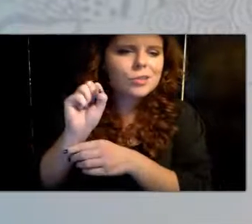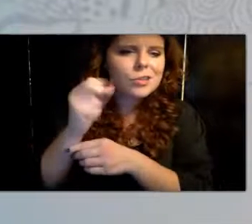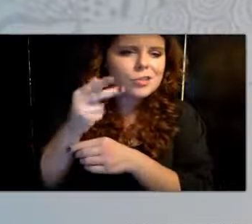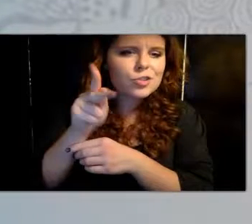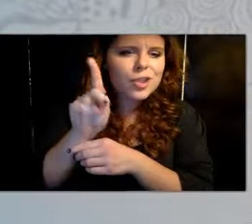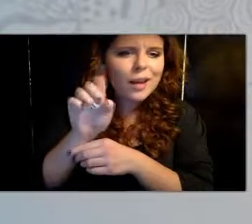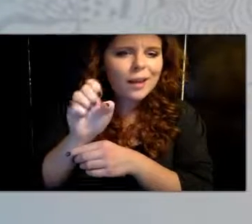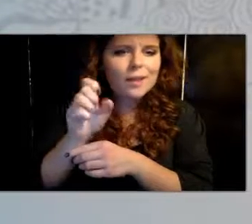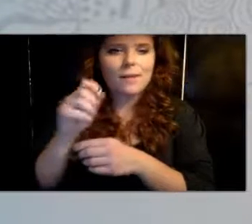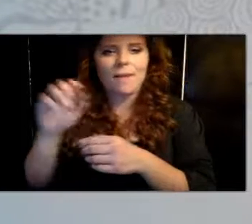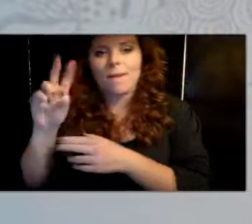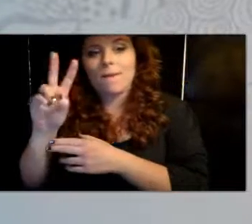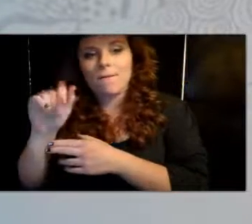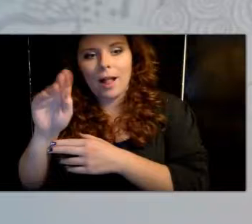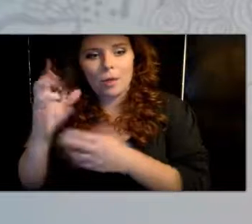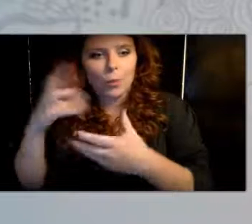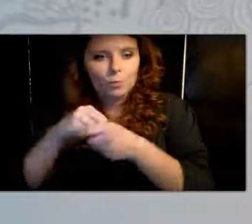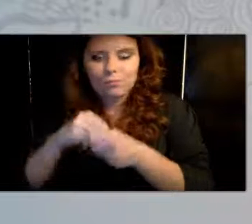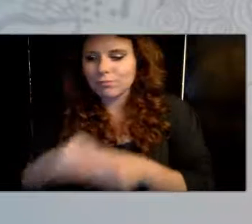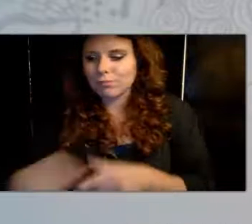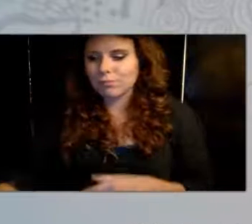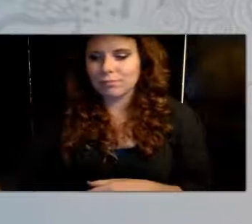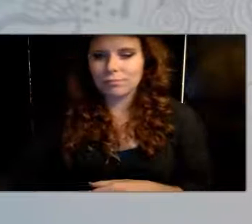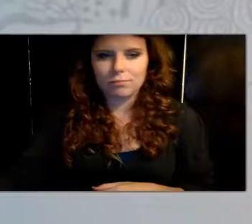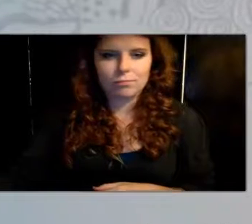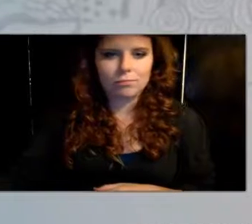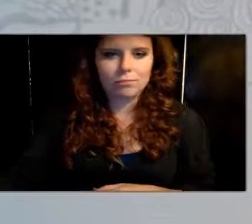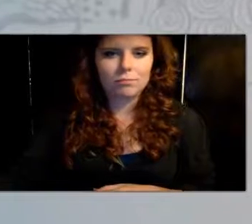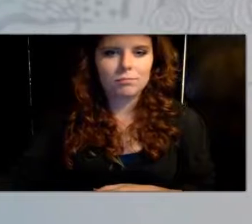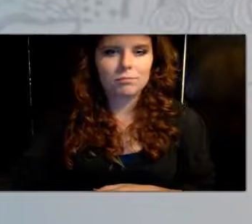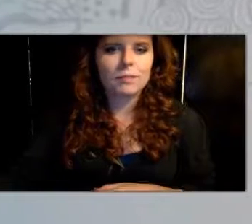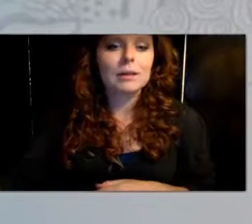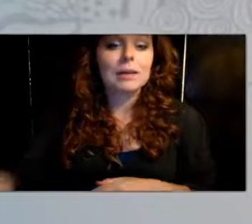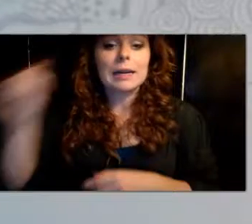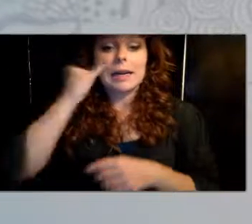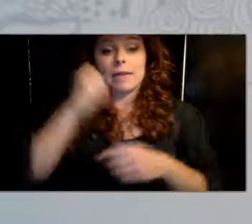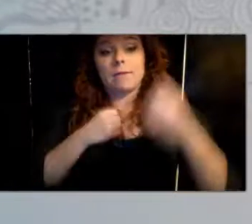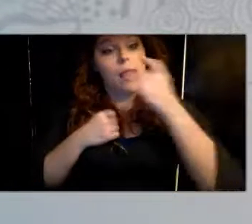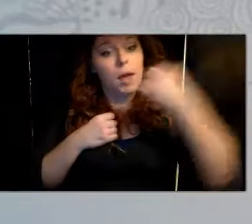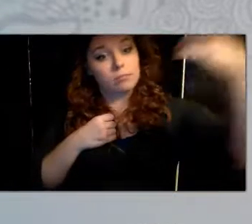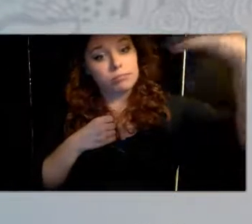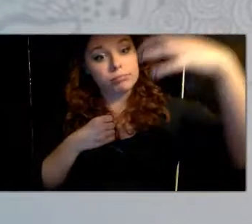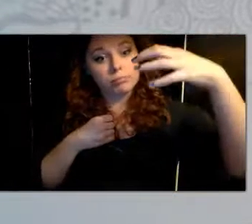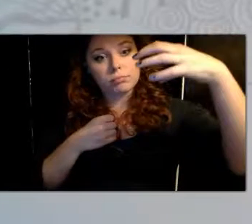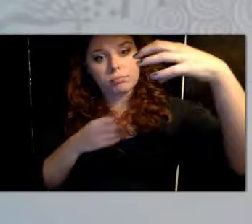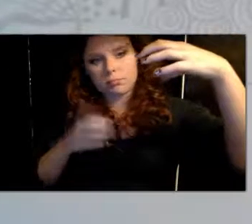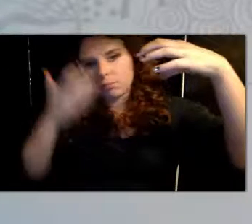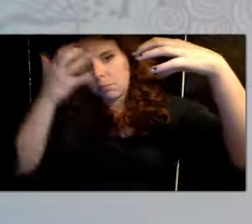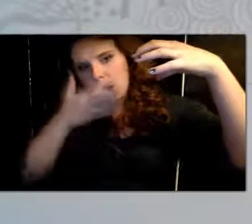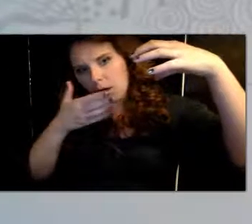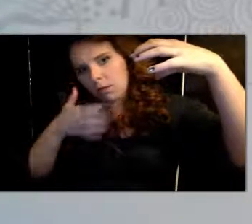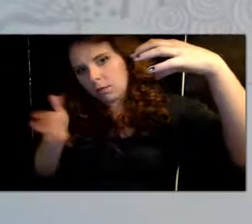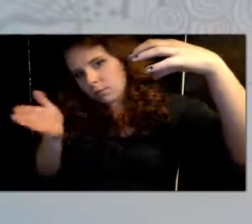value. Okay, so if my sunlight's coming from up here, then the bottom of that sphere is going to be